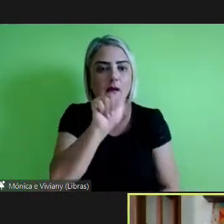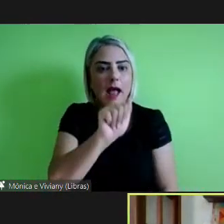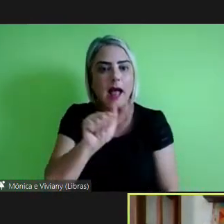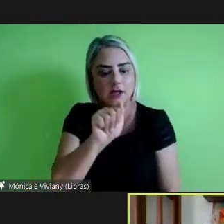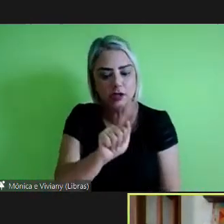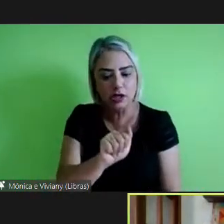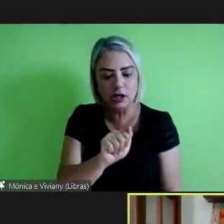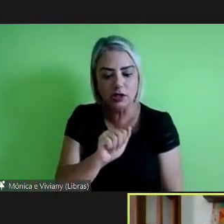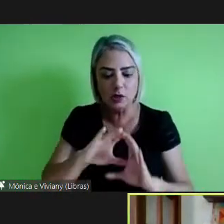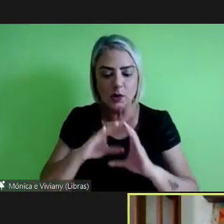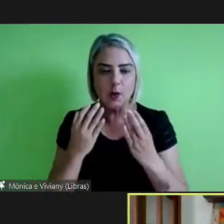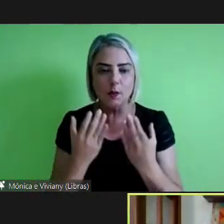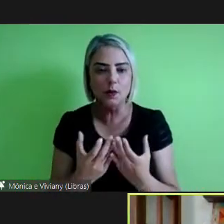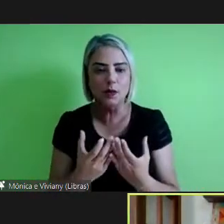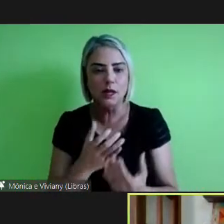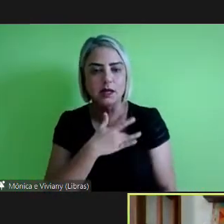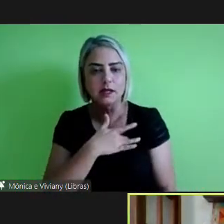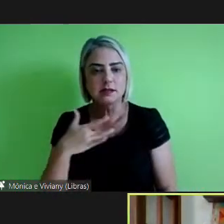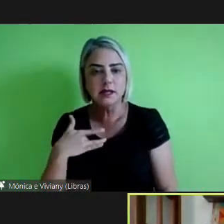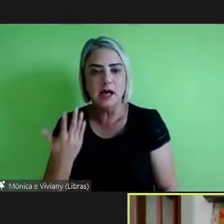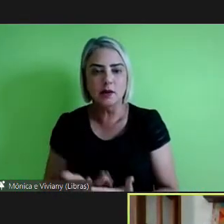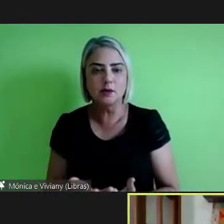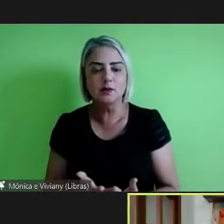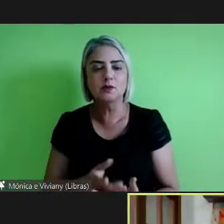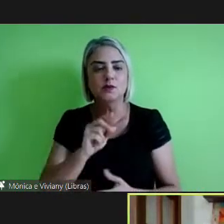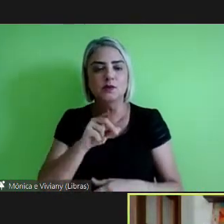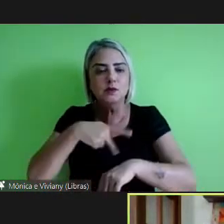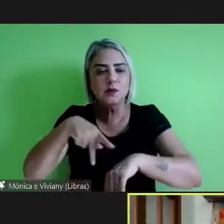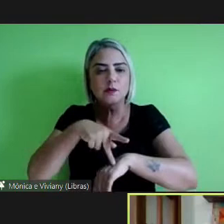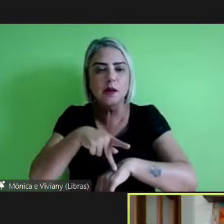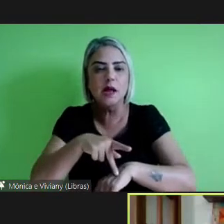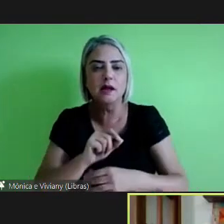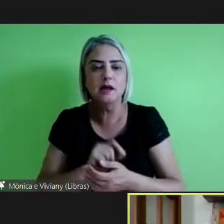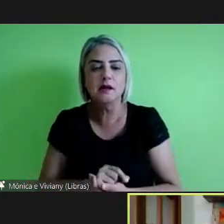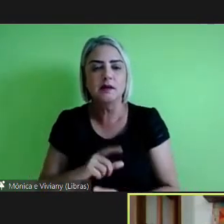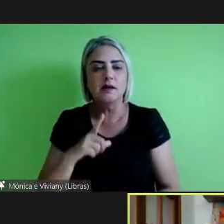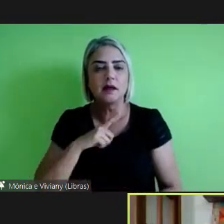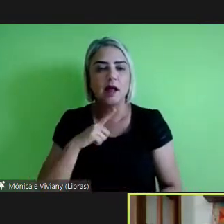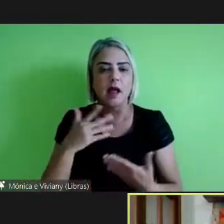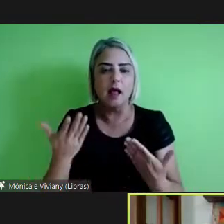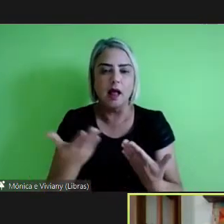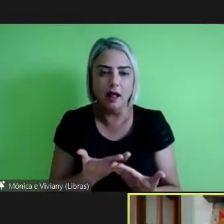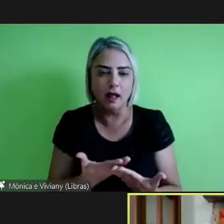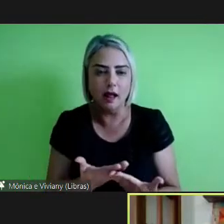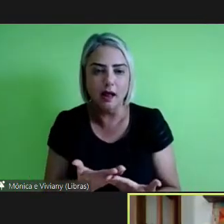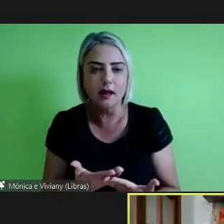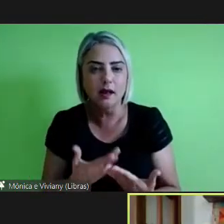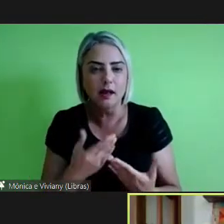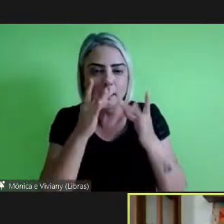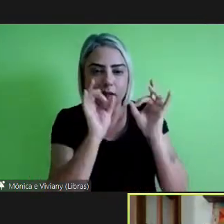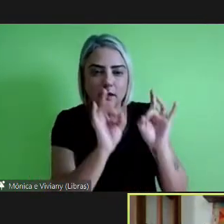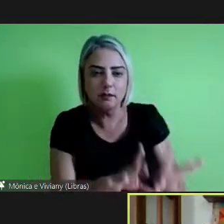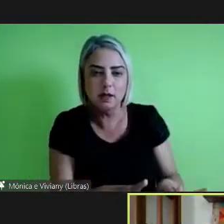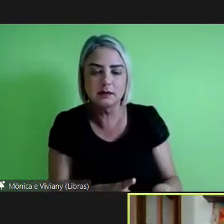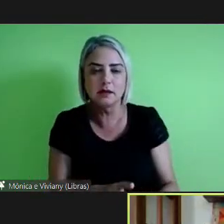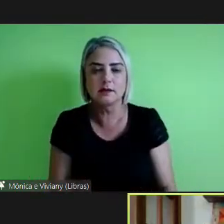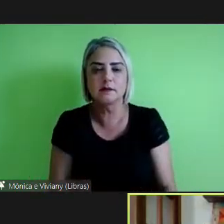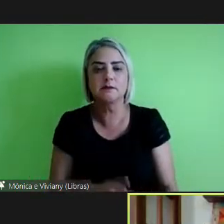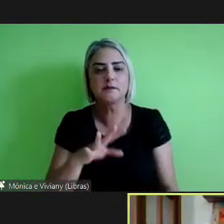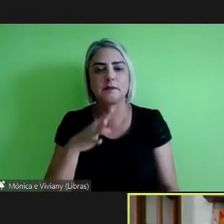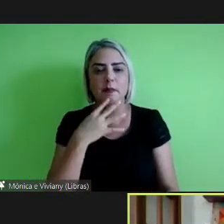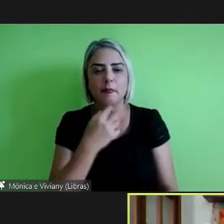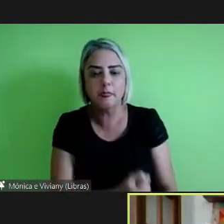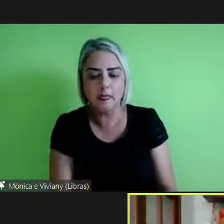the professional of the community agent to stay in our country, that it does not end.